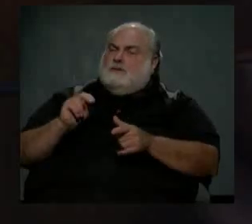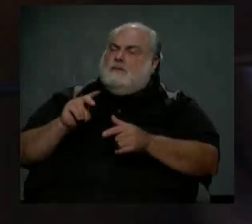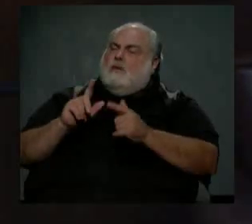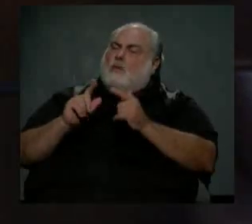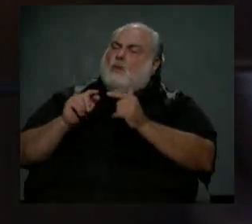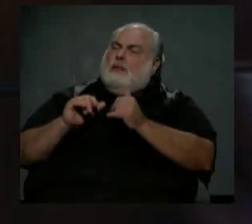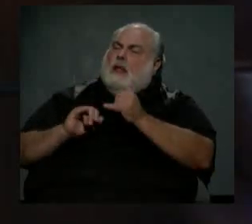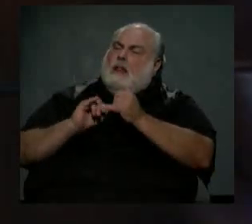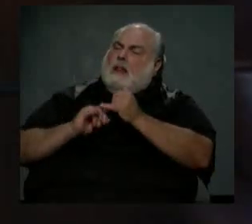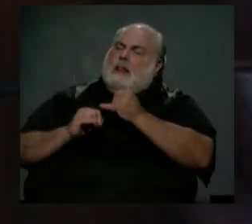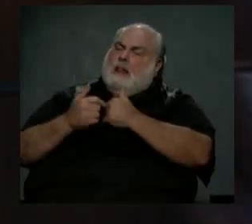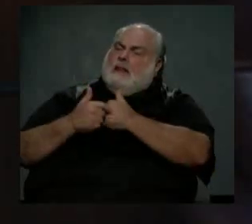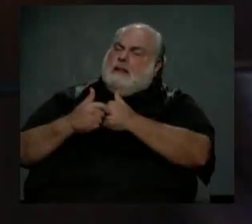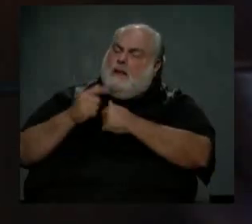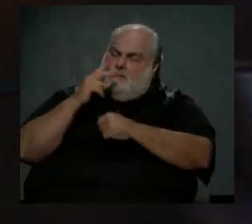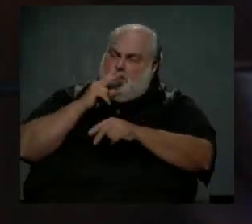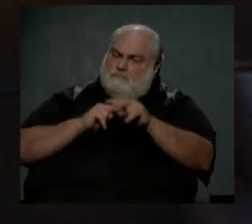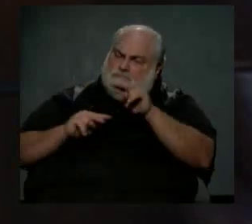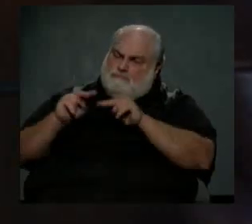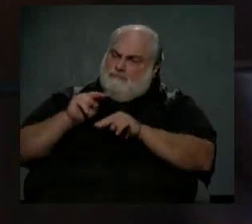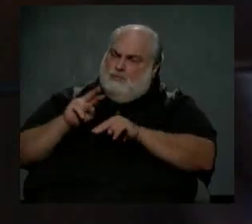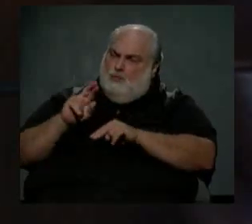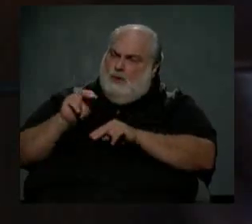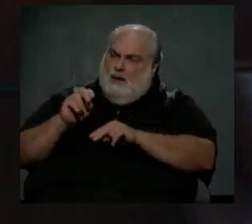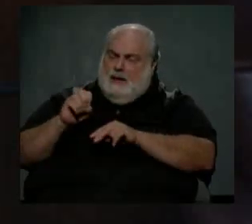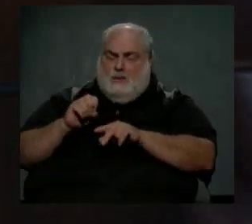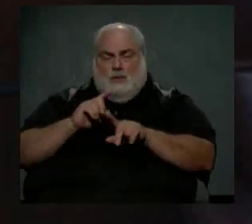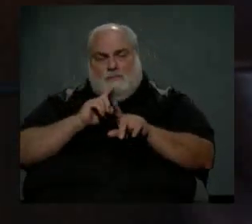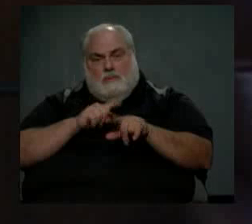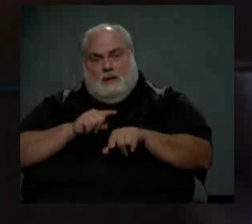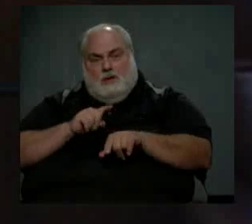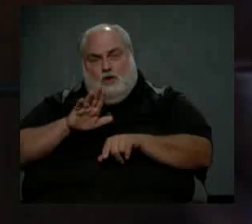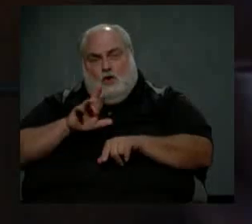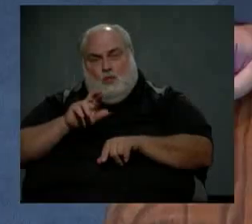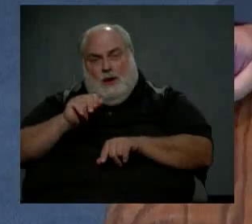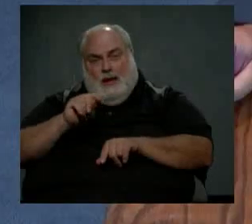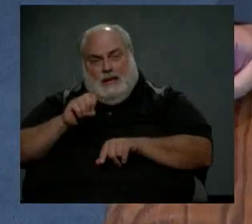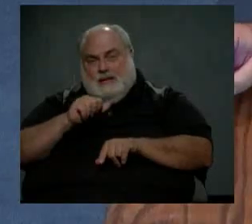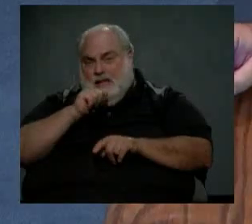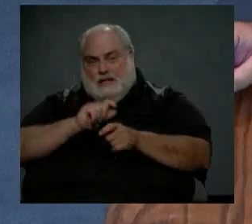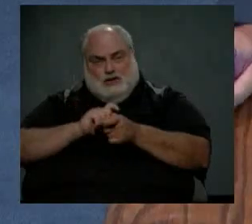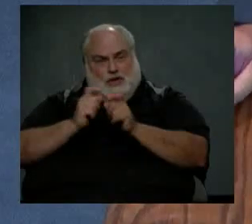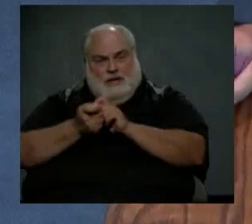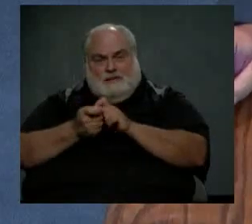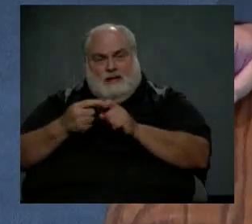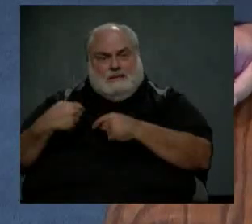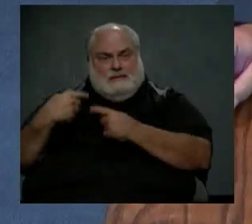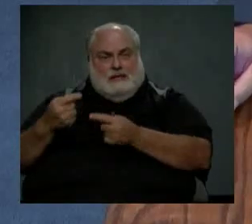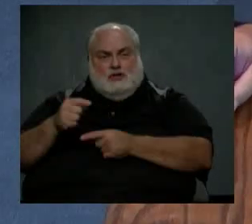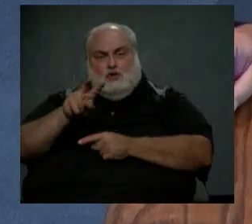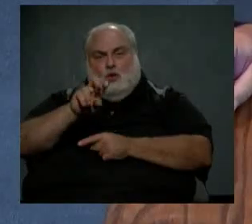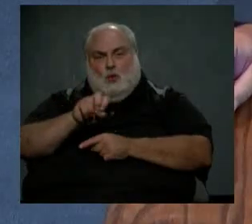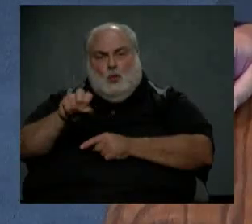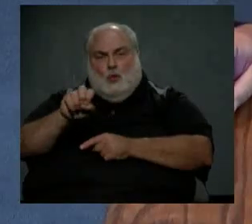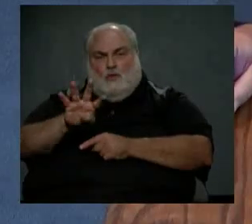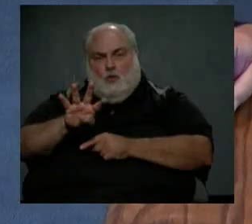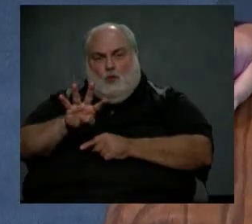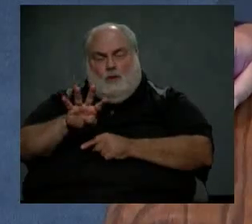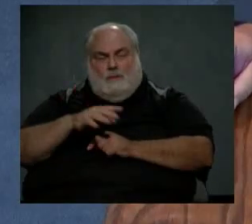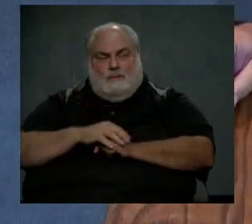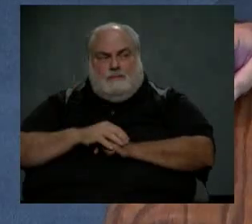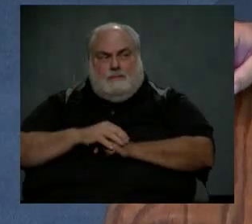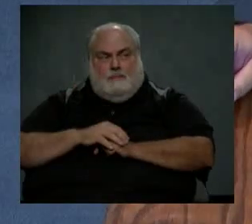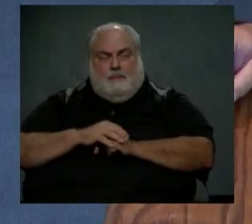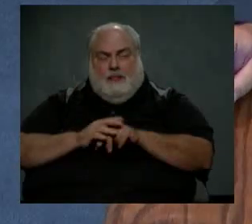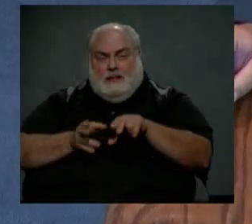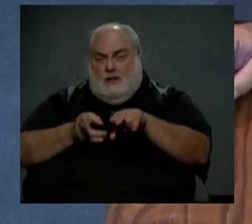at those rates? Your solid waste rate has not changed for solid waste services since 2004. It has